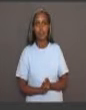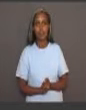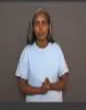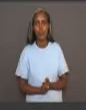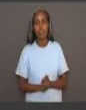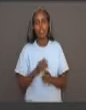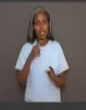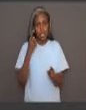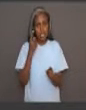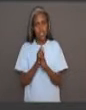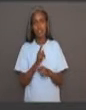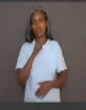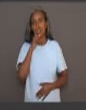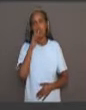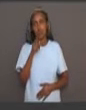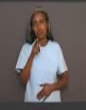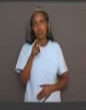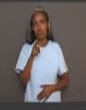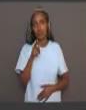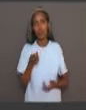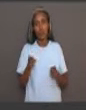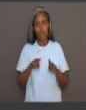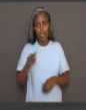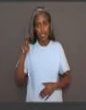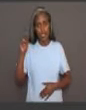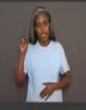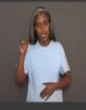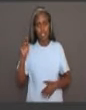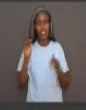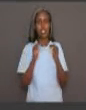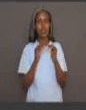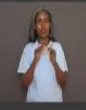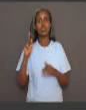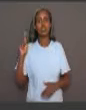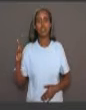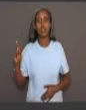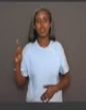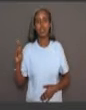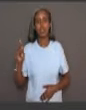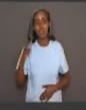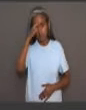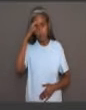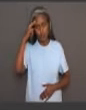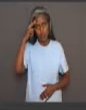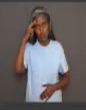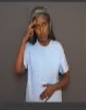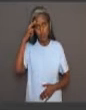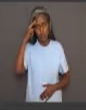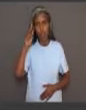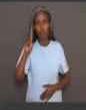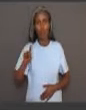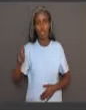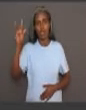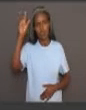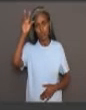The assertion is true when n equals 1 because